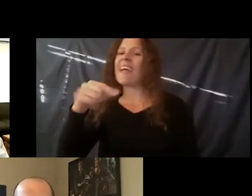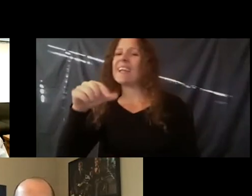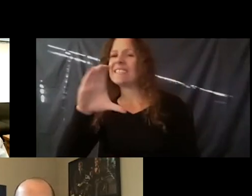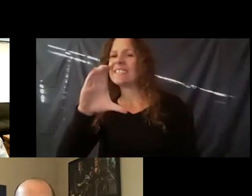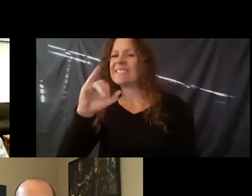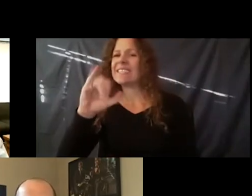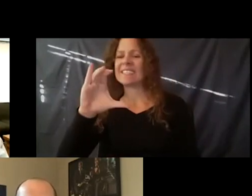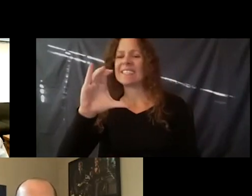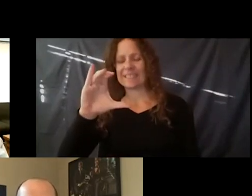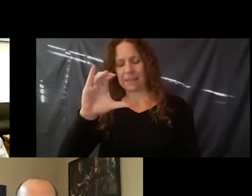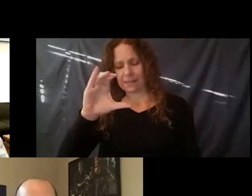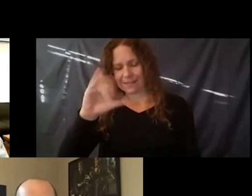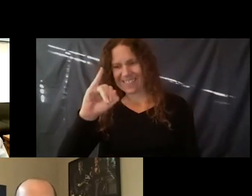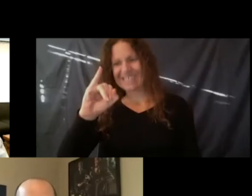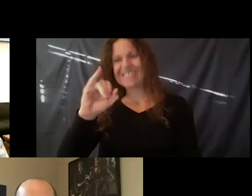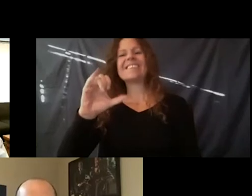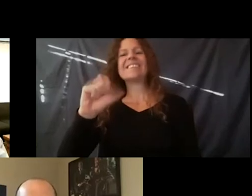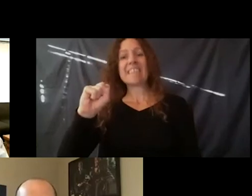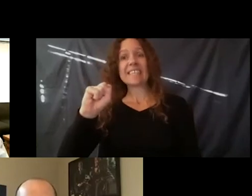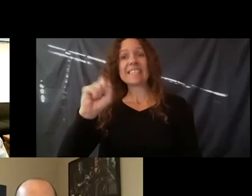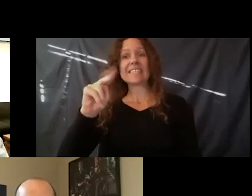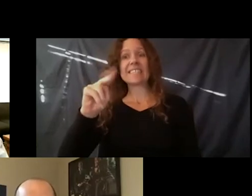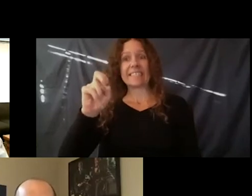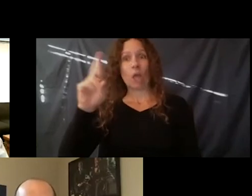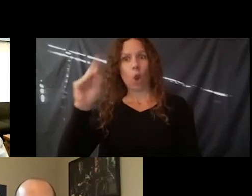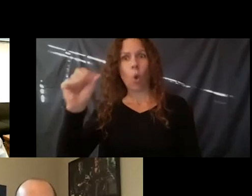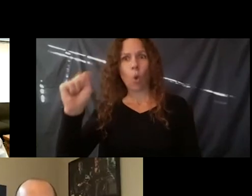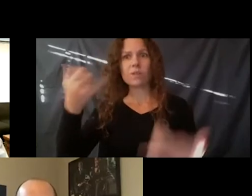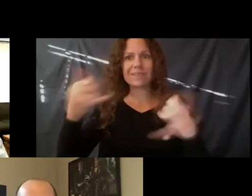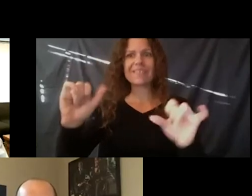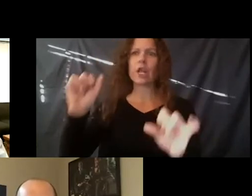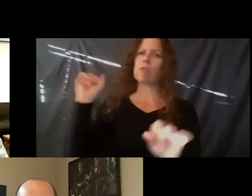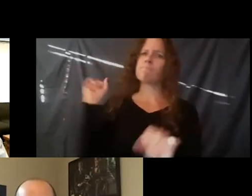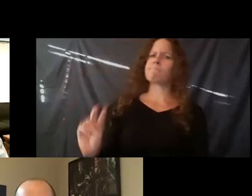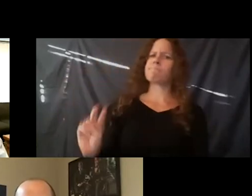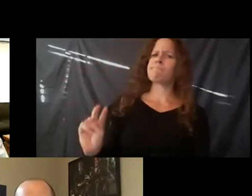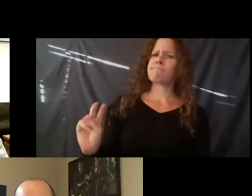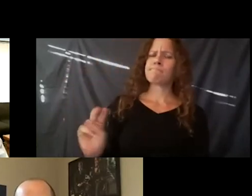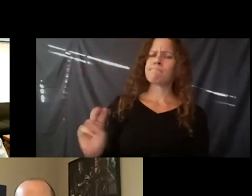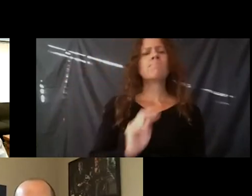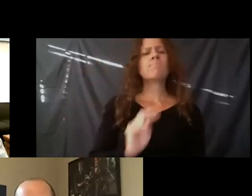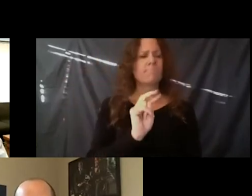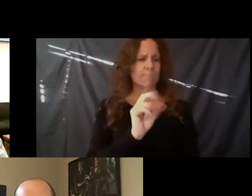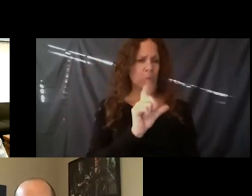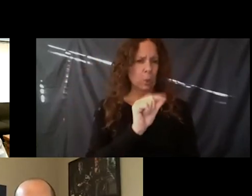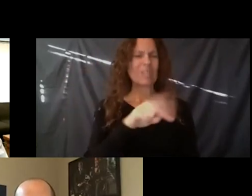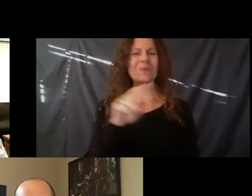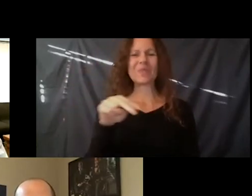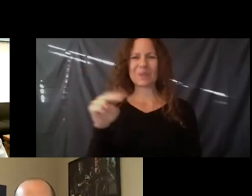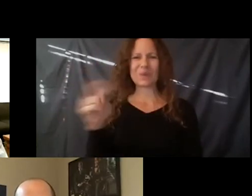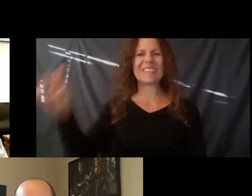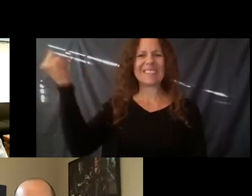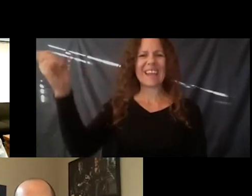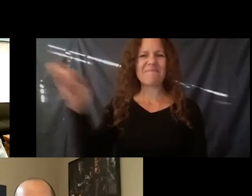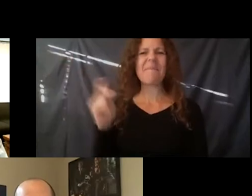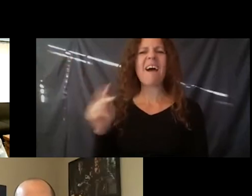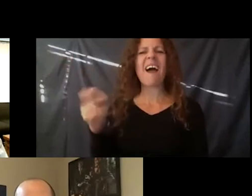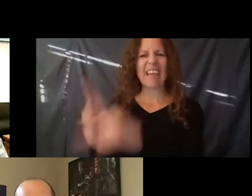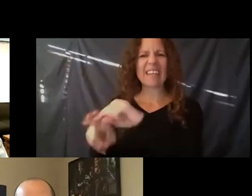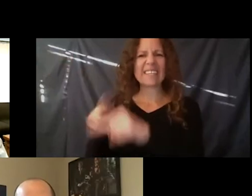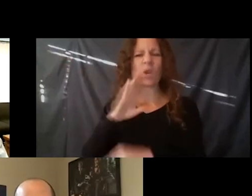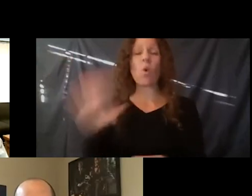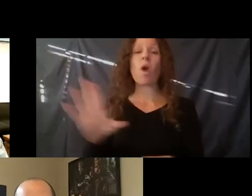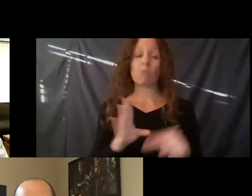right? And I know that we will take that seat back in 22. We are organizing and we're moving